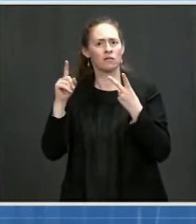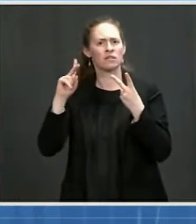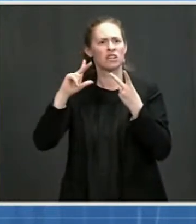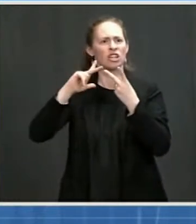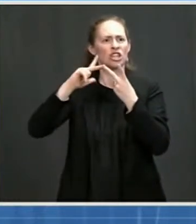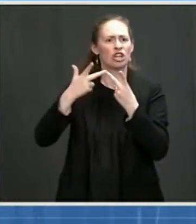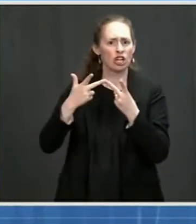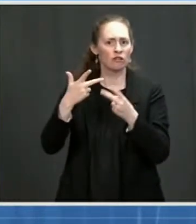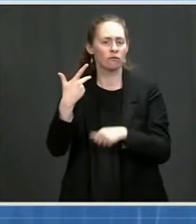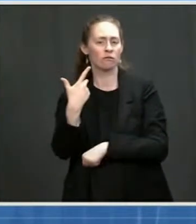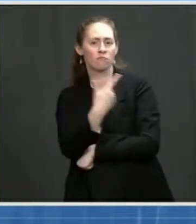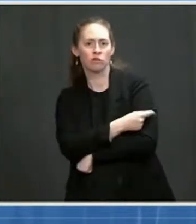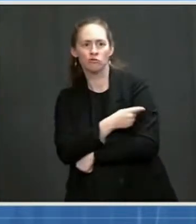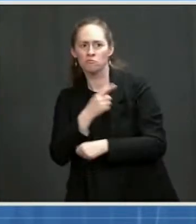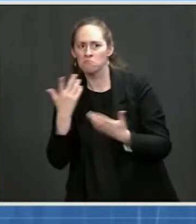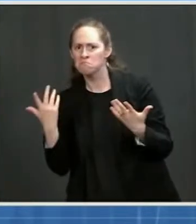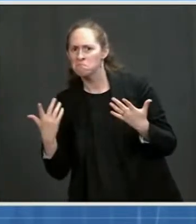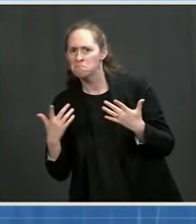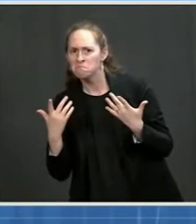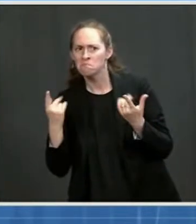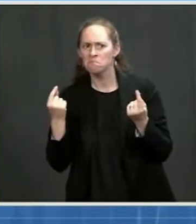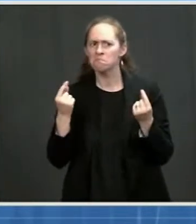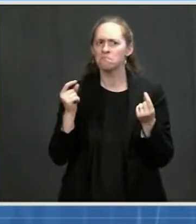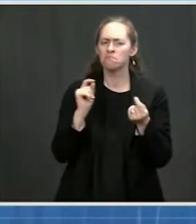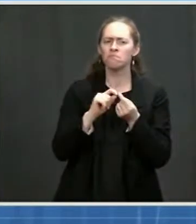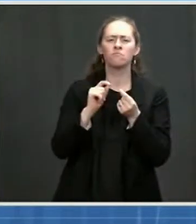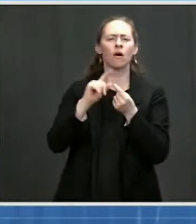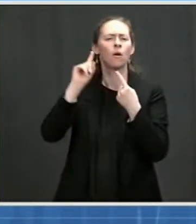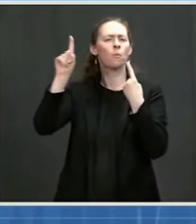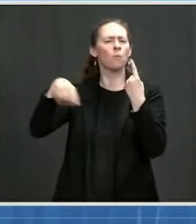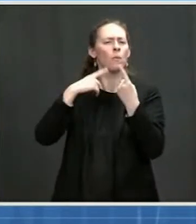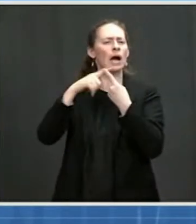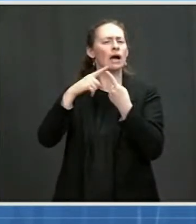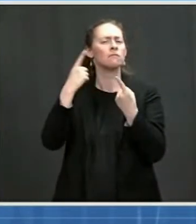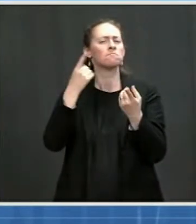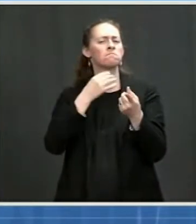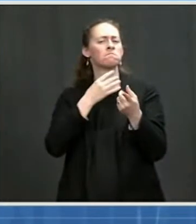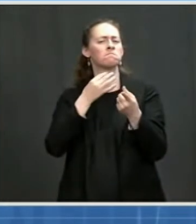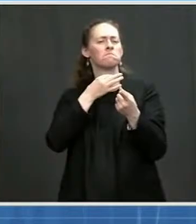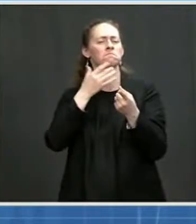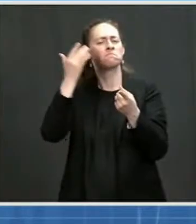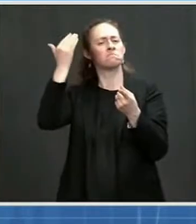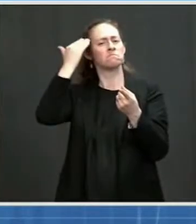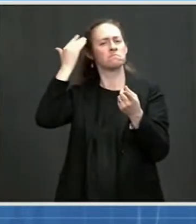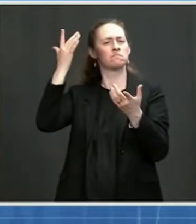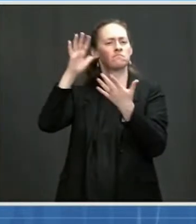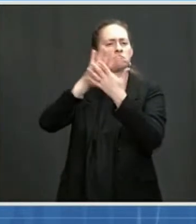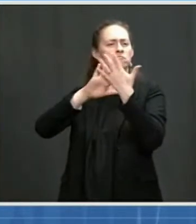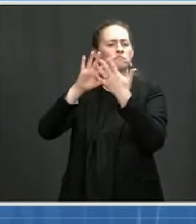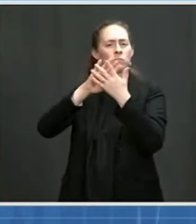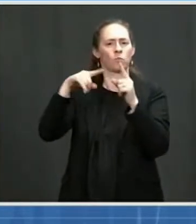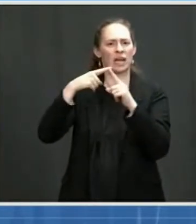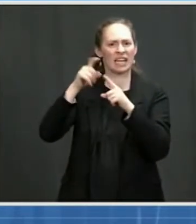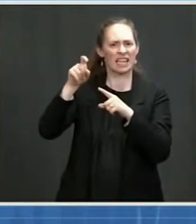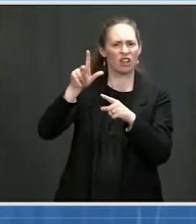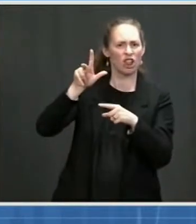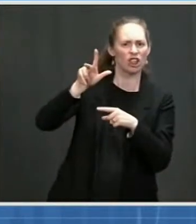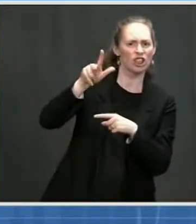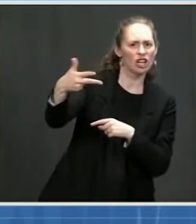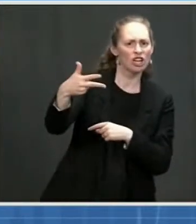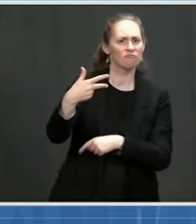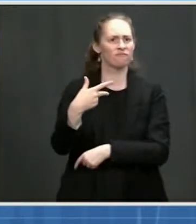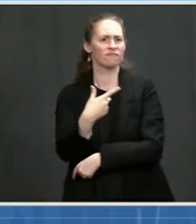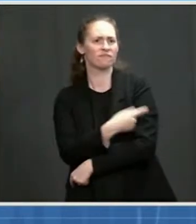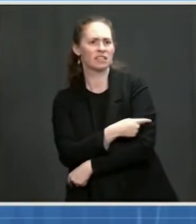could you give us a timeline on when you think we will know whether or not we will need one and what the process looks